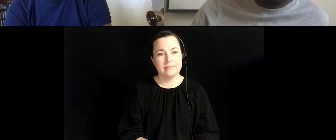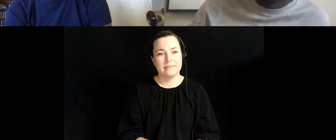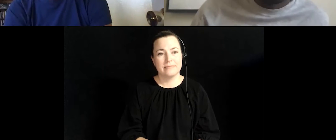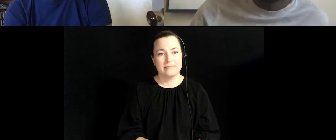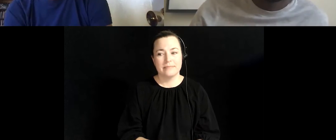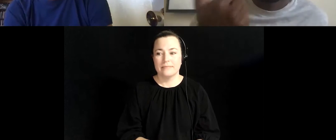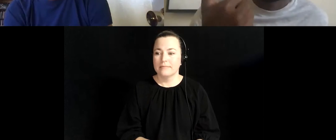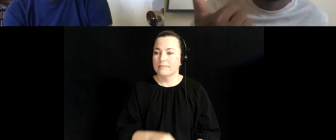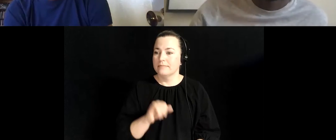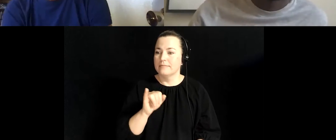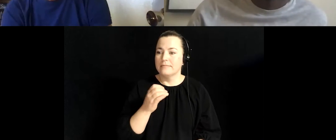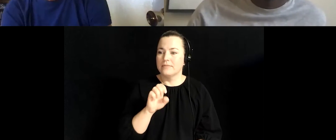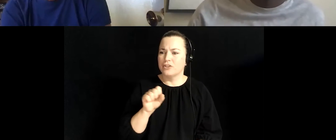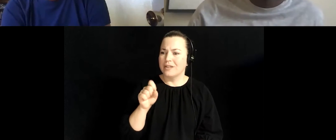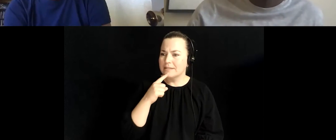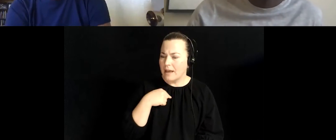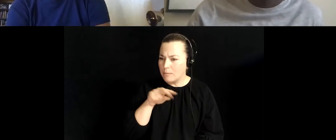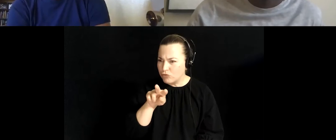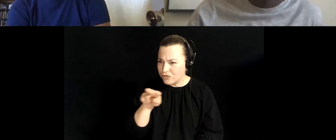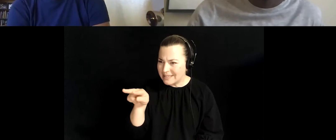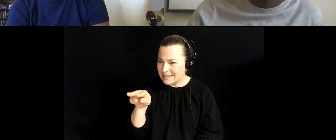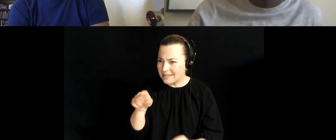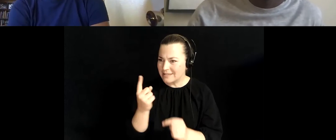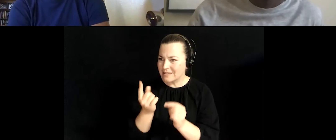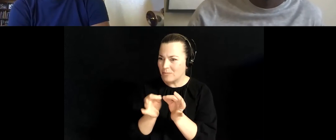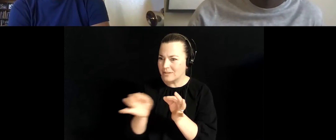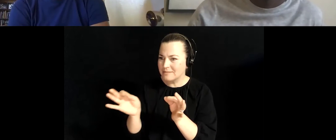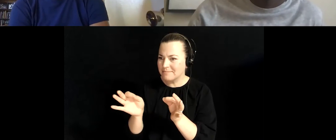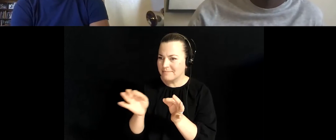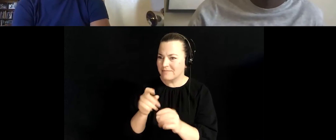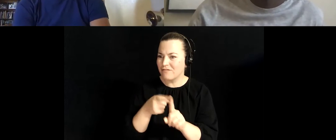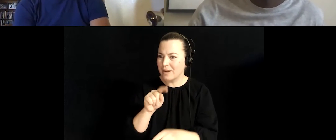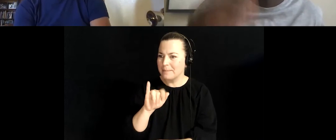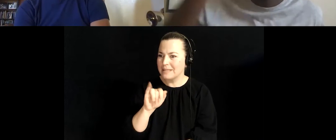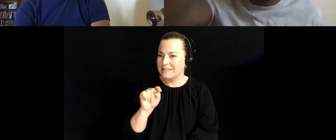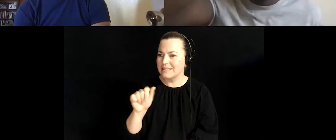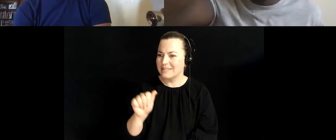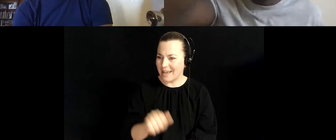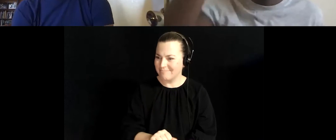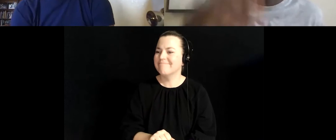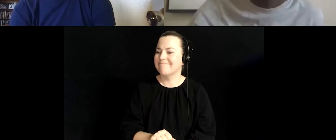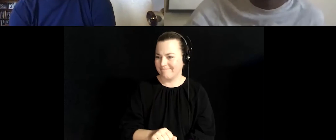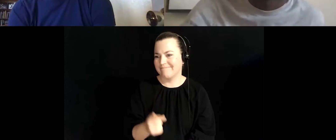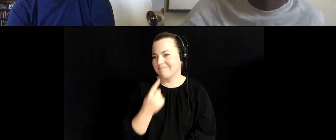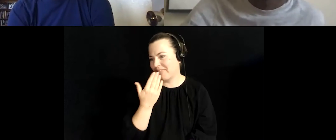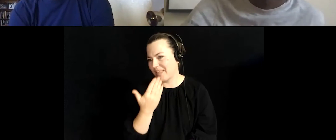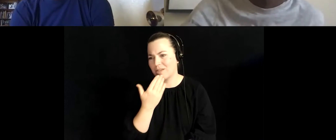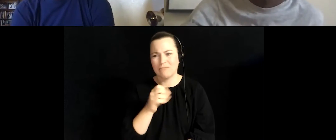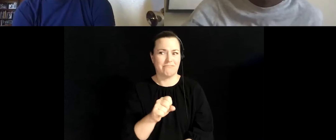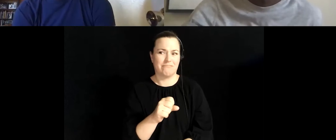Yeah, I'm just reading Pete Dunn's message. Thank you. Yeah. Our pleasure.